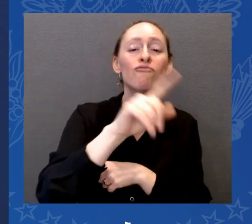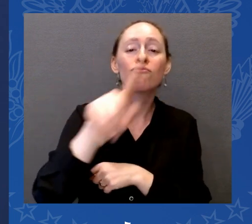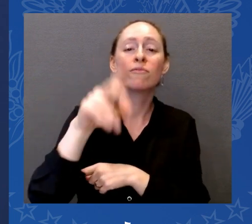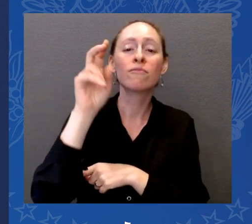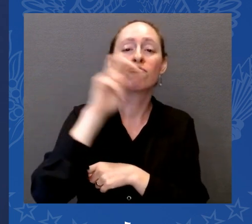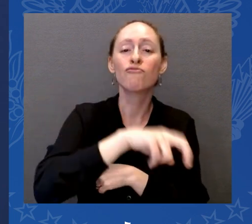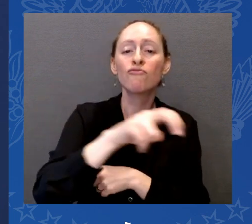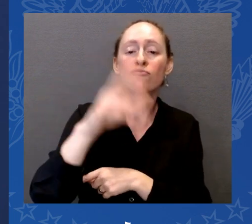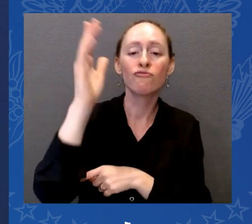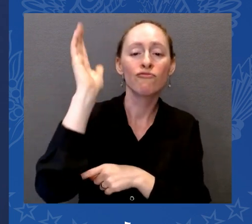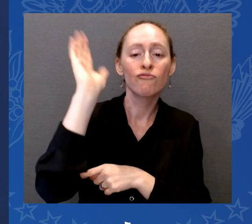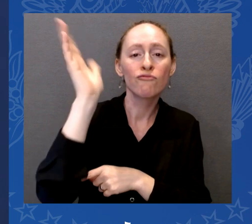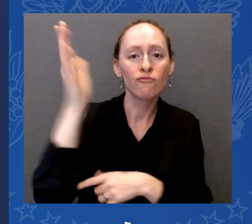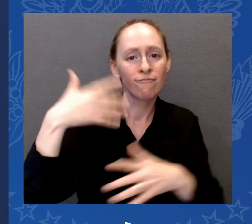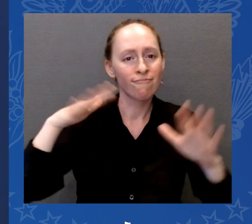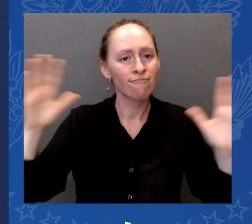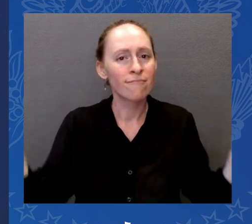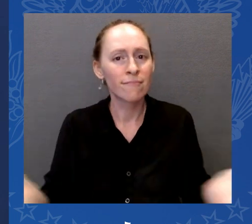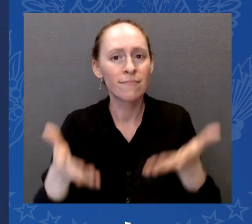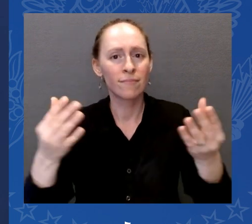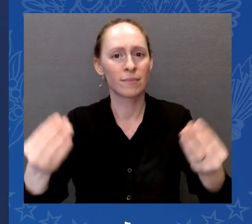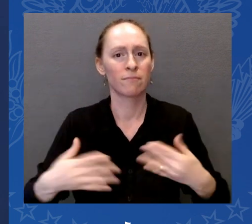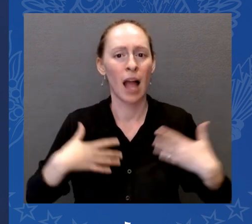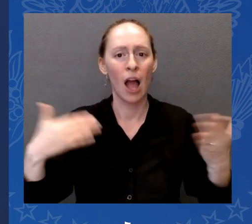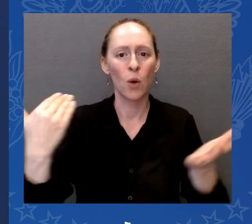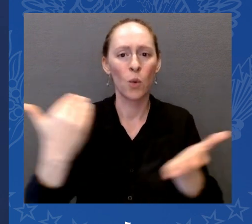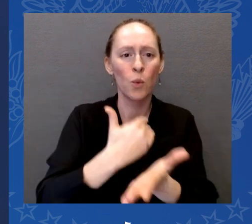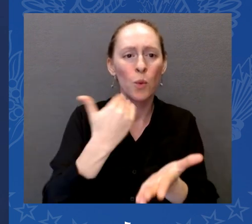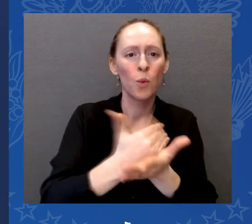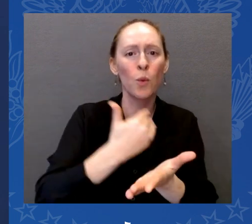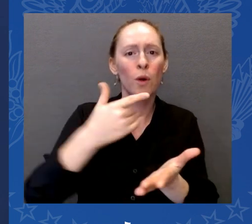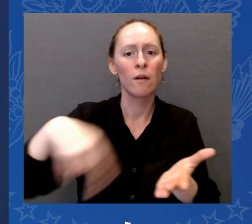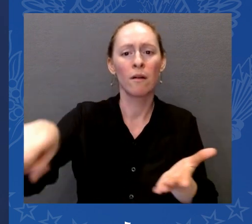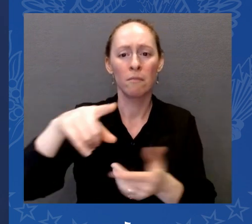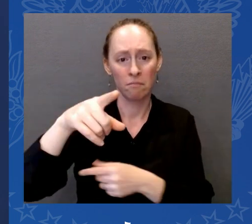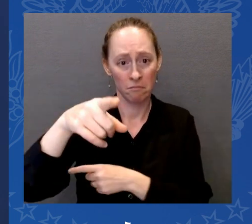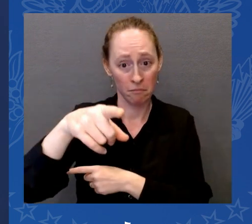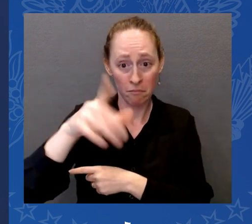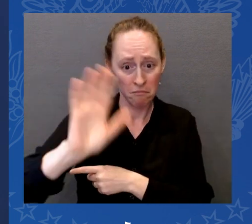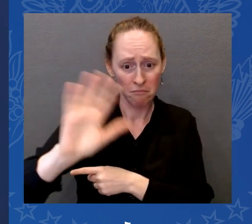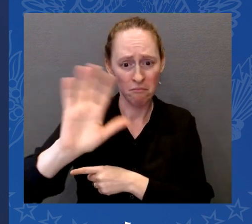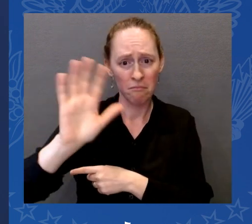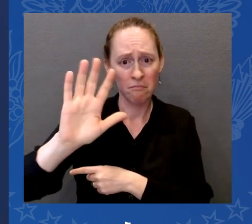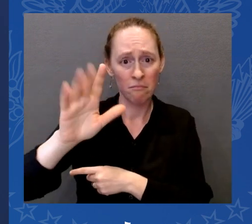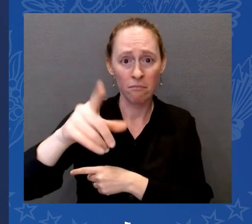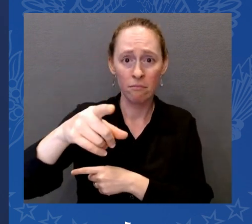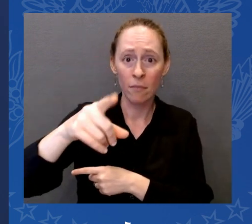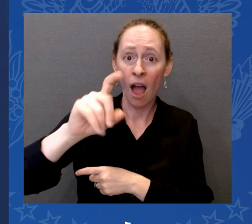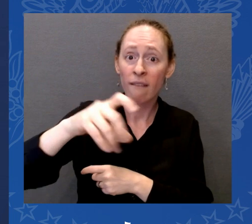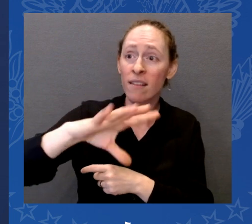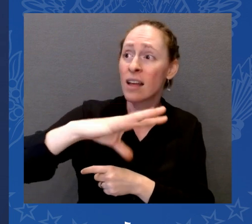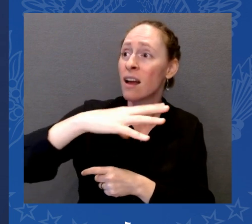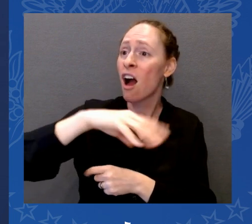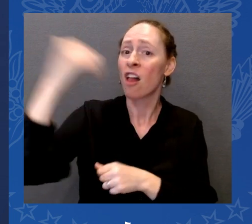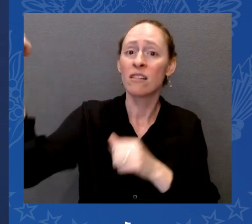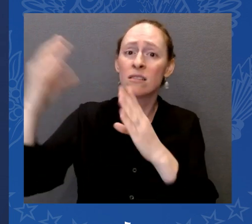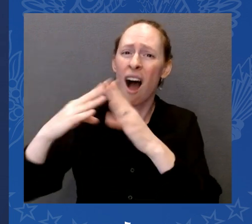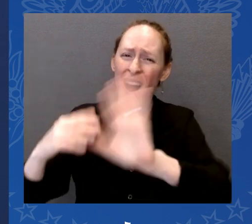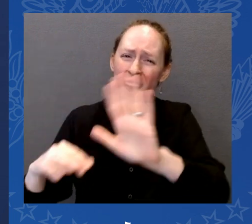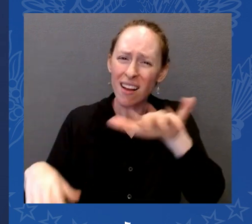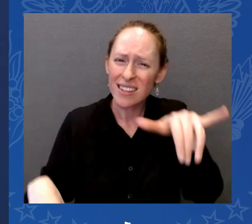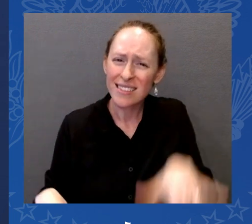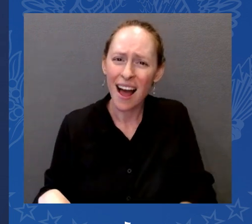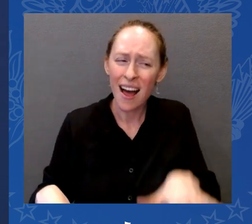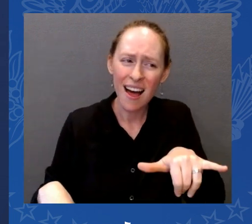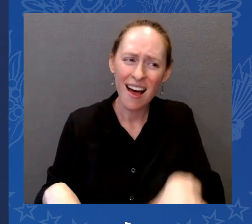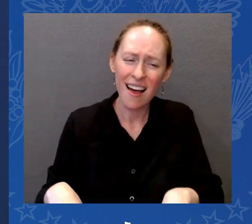job right here in Syracuse. You don't have to go away anymore. You know, that was one of the things that we lost, with a lot of people moving away because we